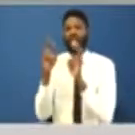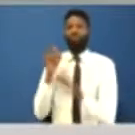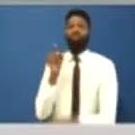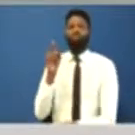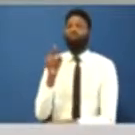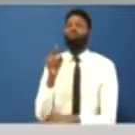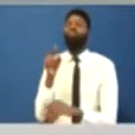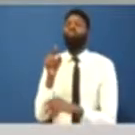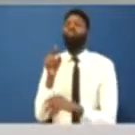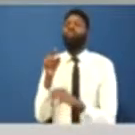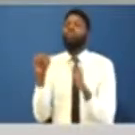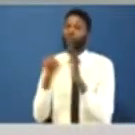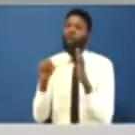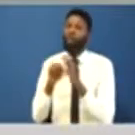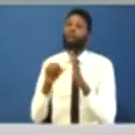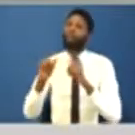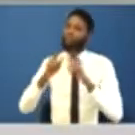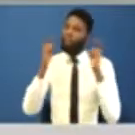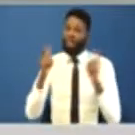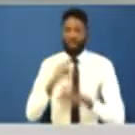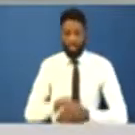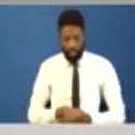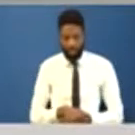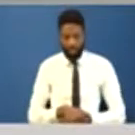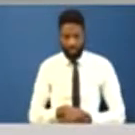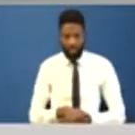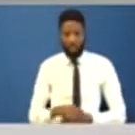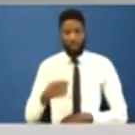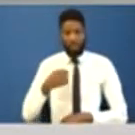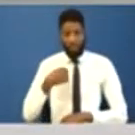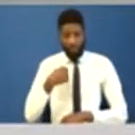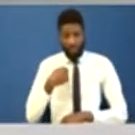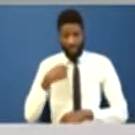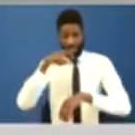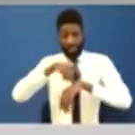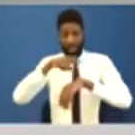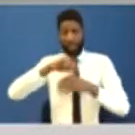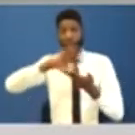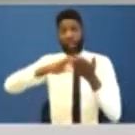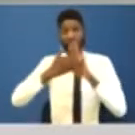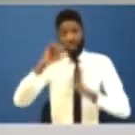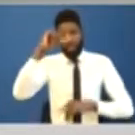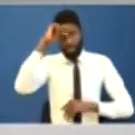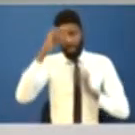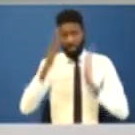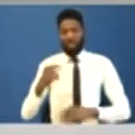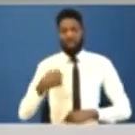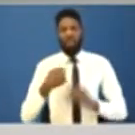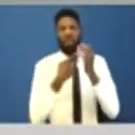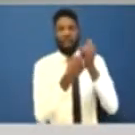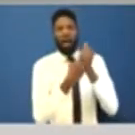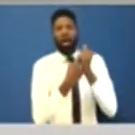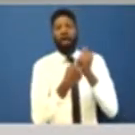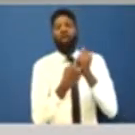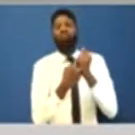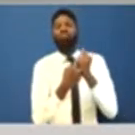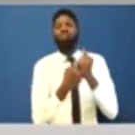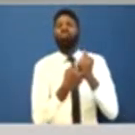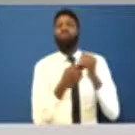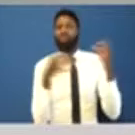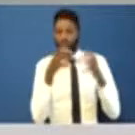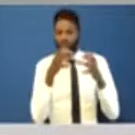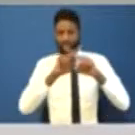big i'm looking at when i become a governor i'll be in partnership with some bodies like